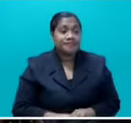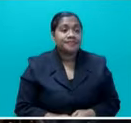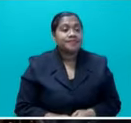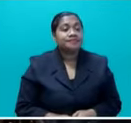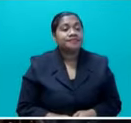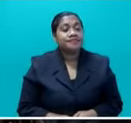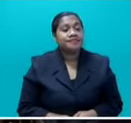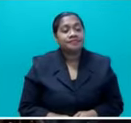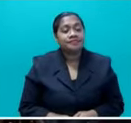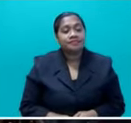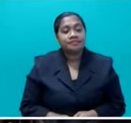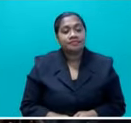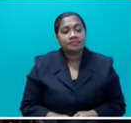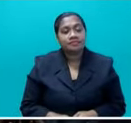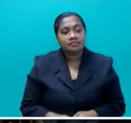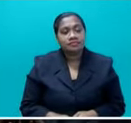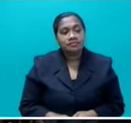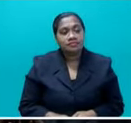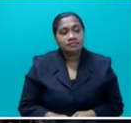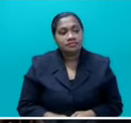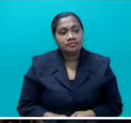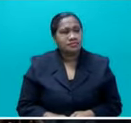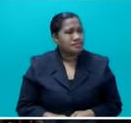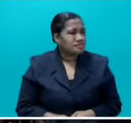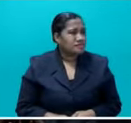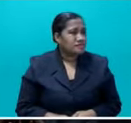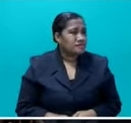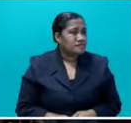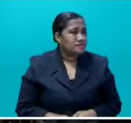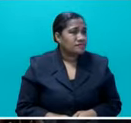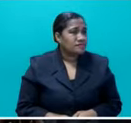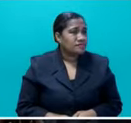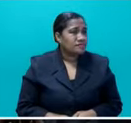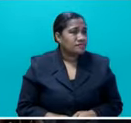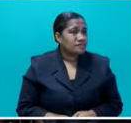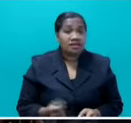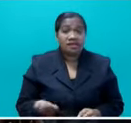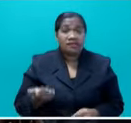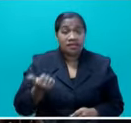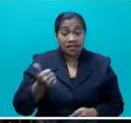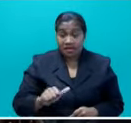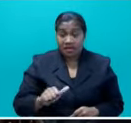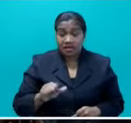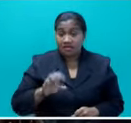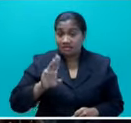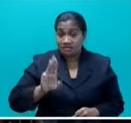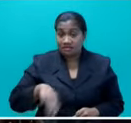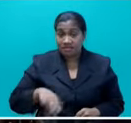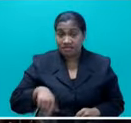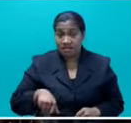1 stands part of the bill. Does any member oppose the motion?